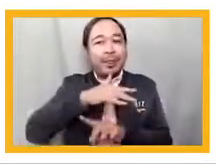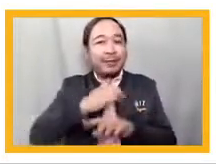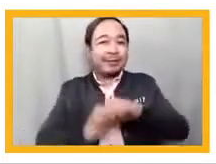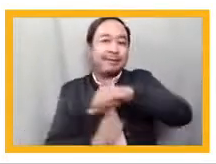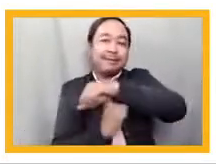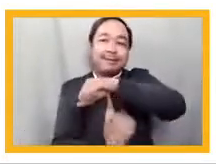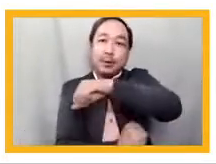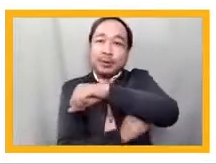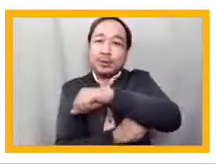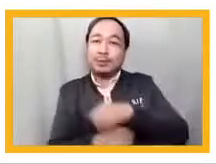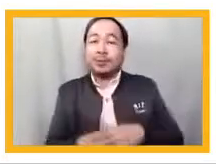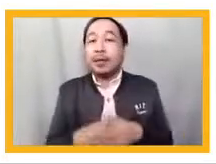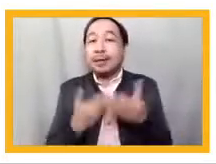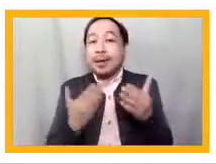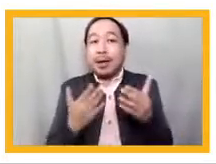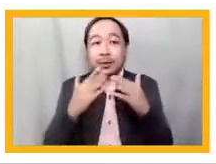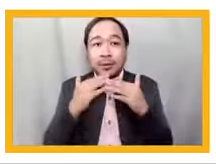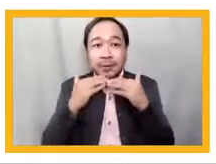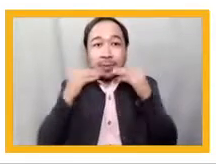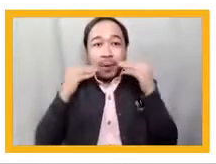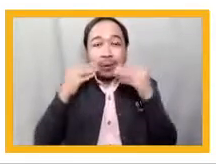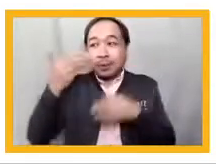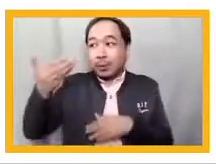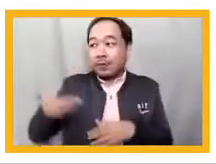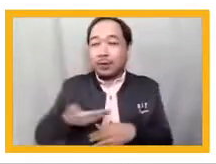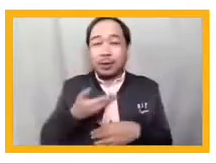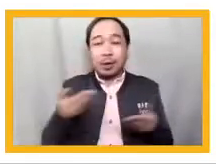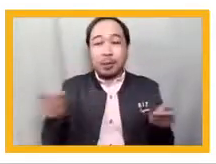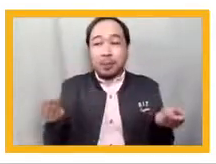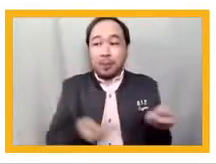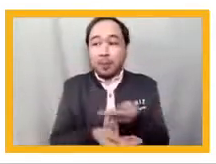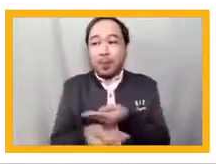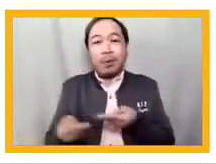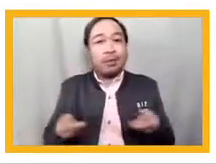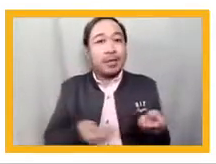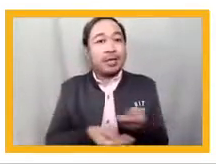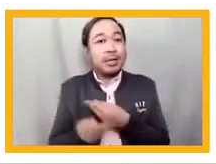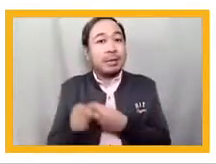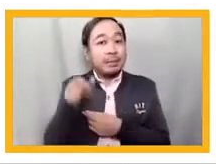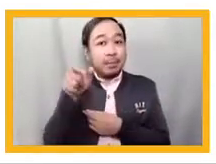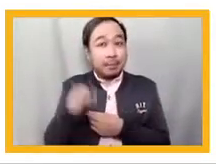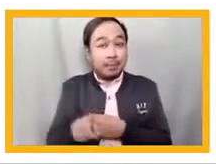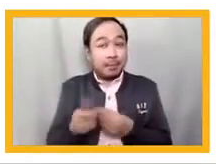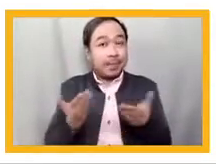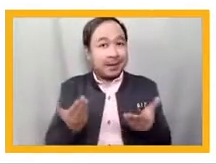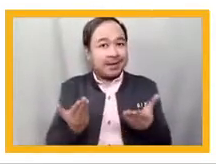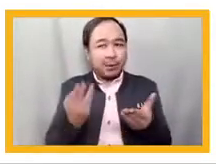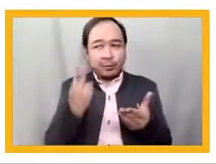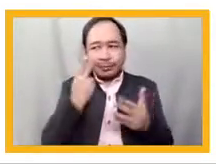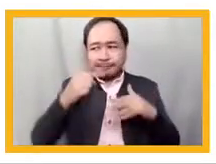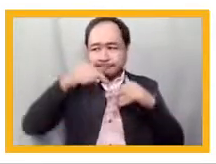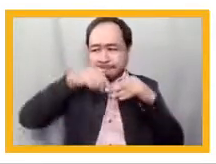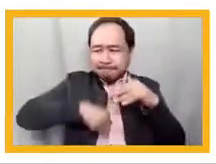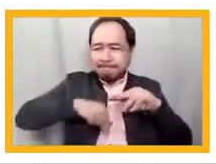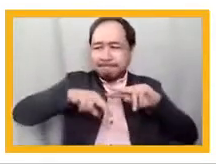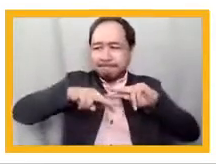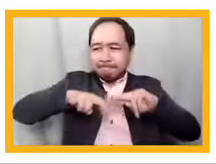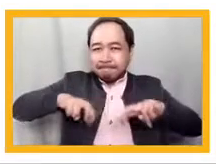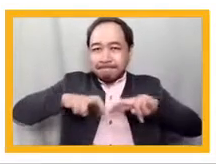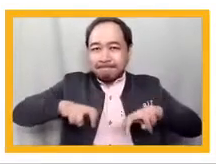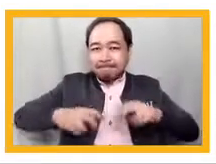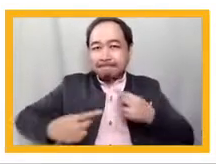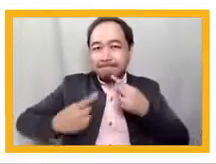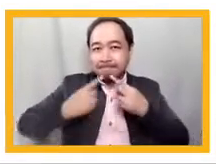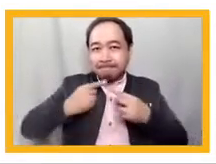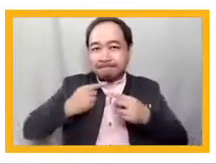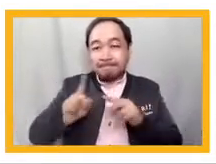you to our moderator for today's panel, where we want to dig deeper. And she's actually the chief of